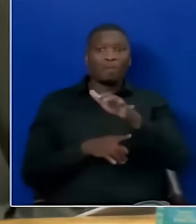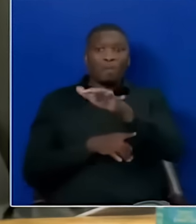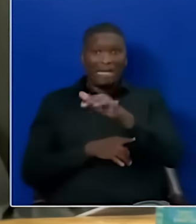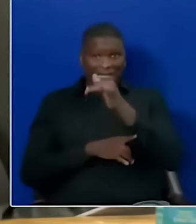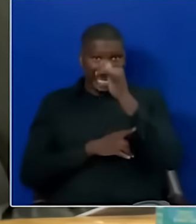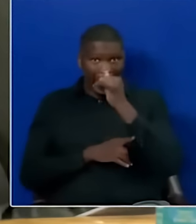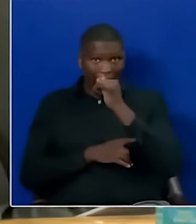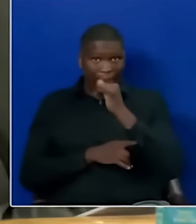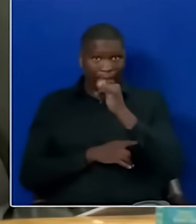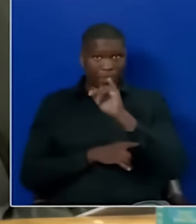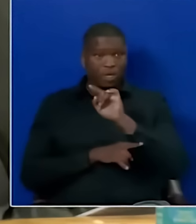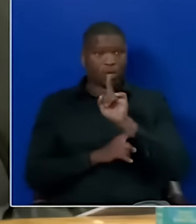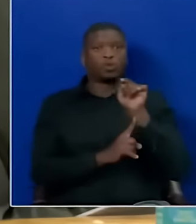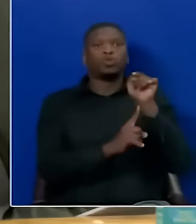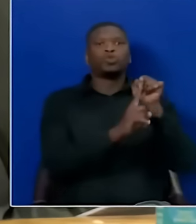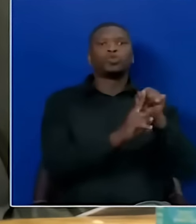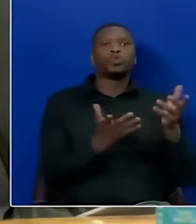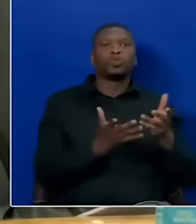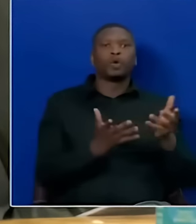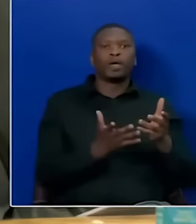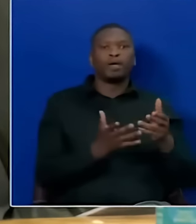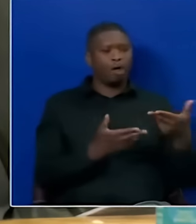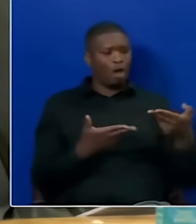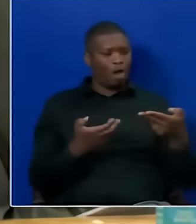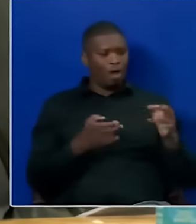to the ballistics examinations.